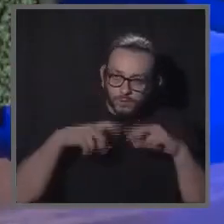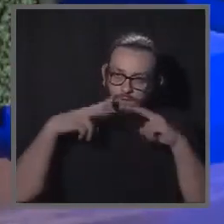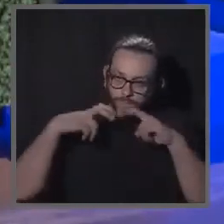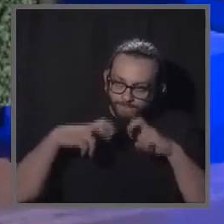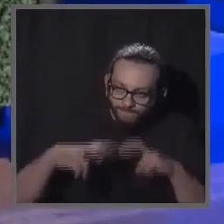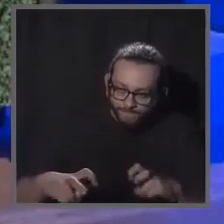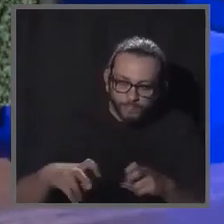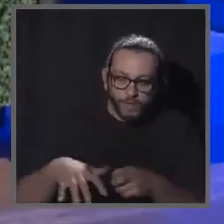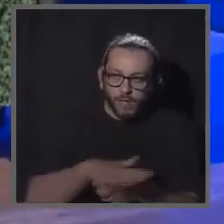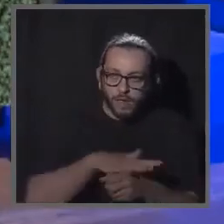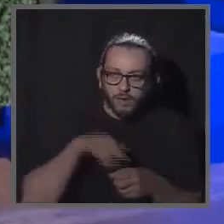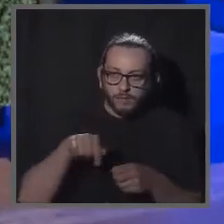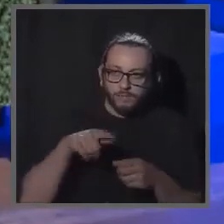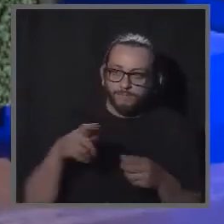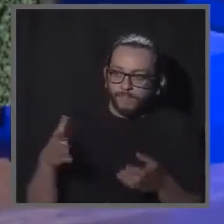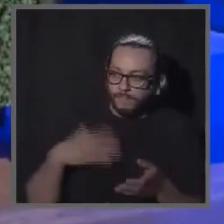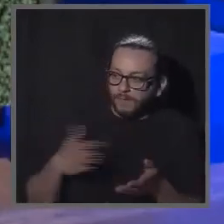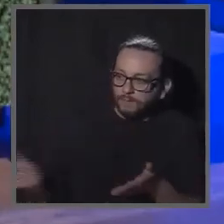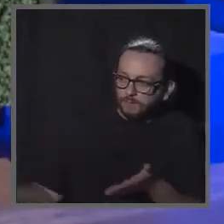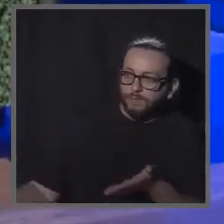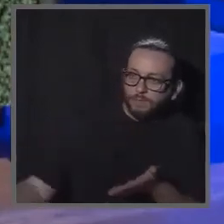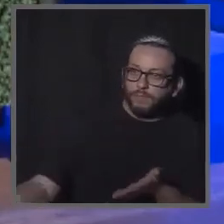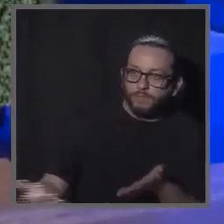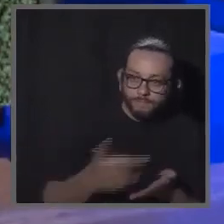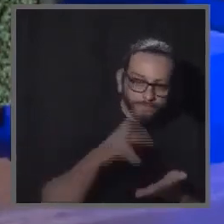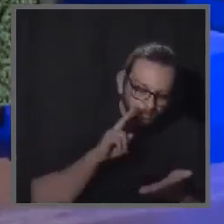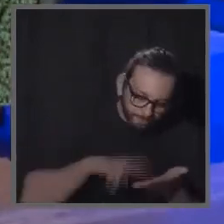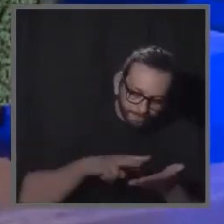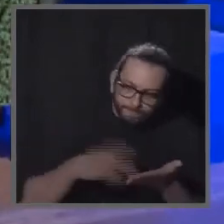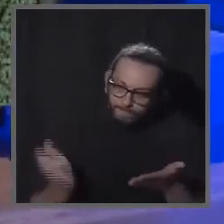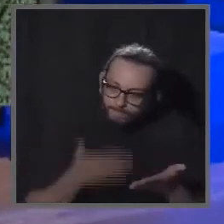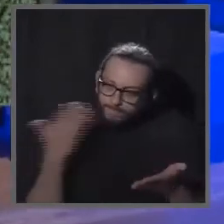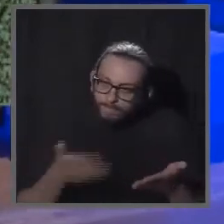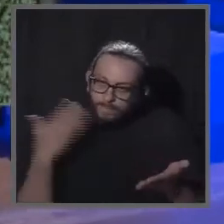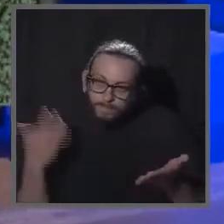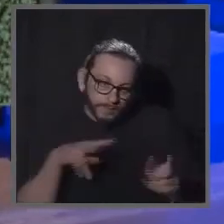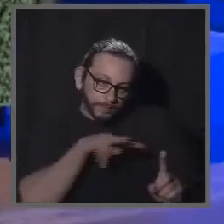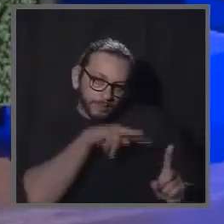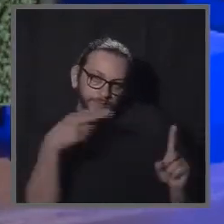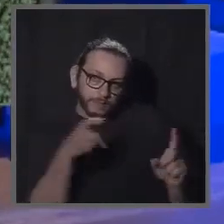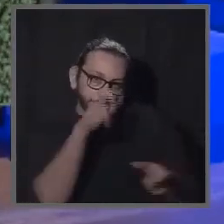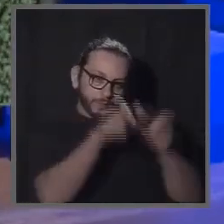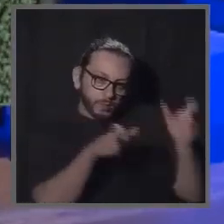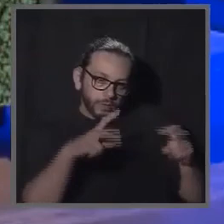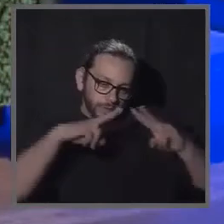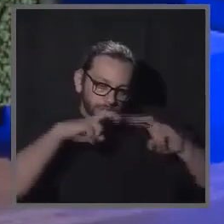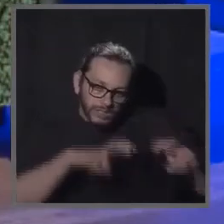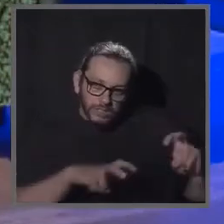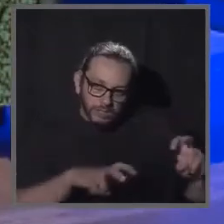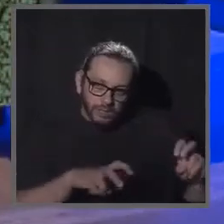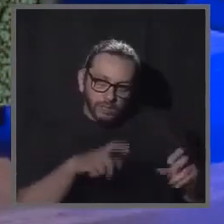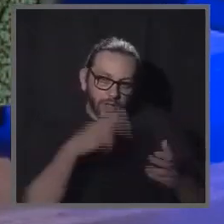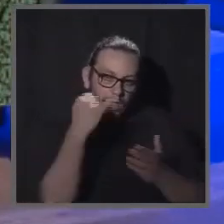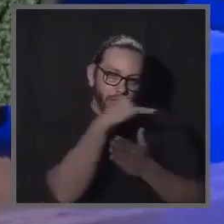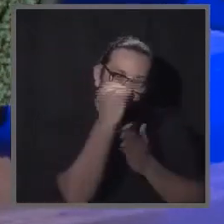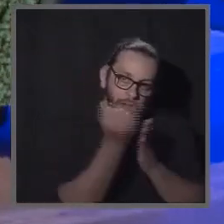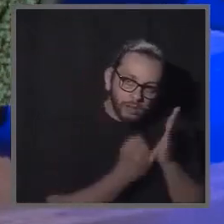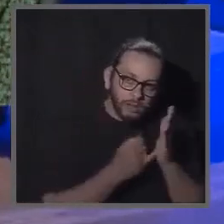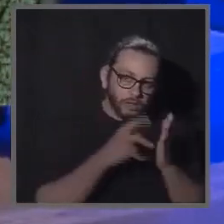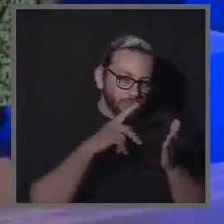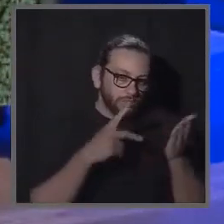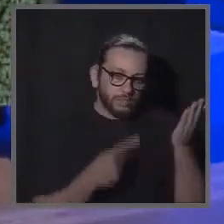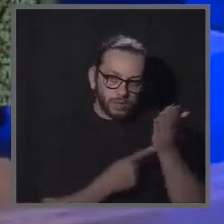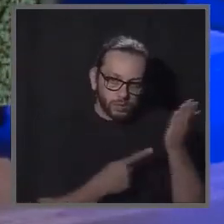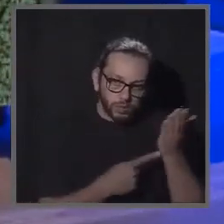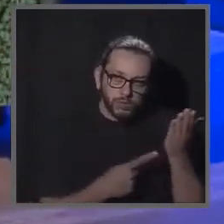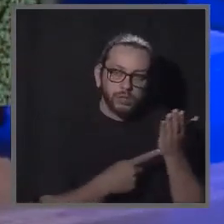survey in this area, and they are all from the perspective of the researchers, the artists, the